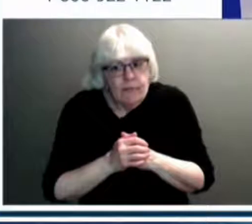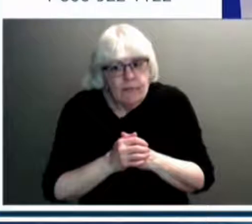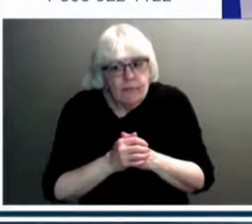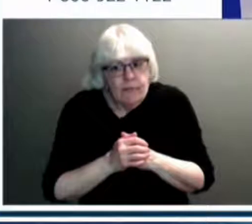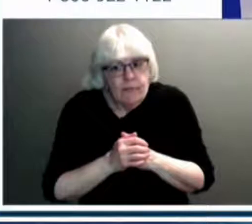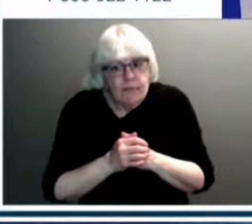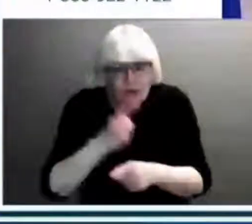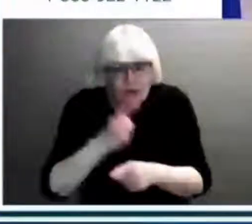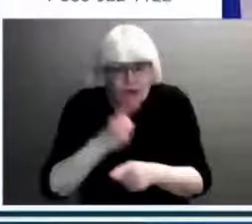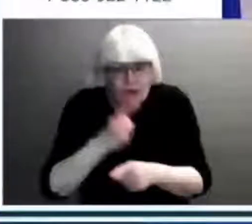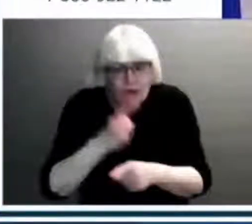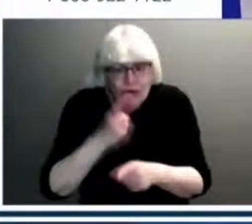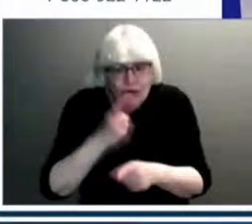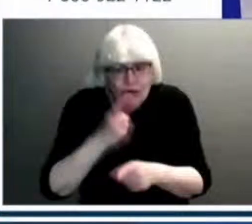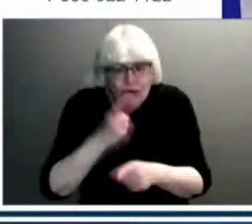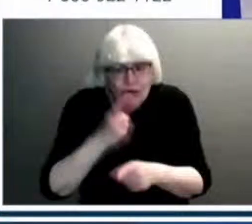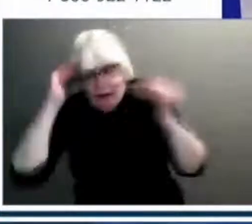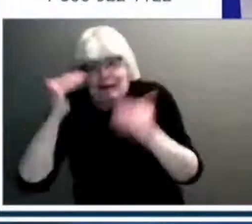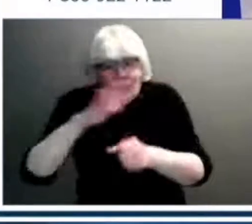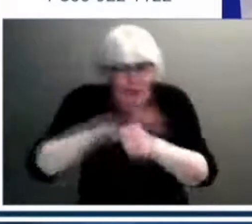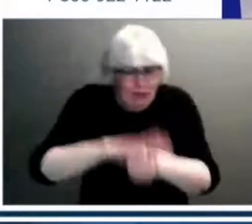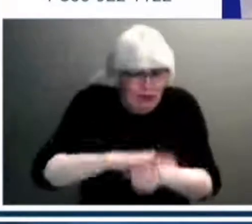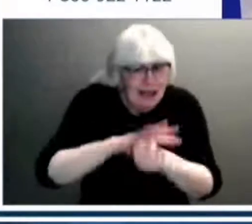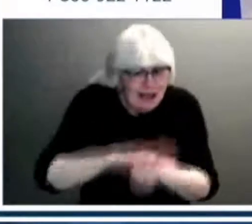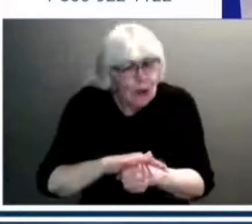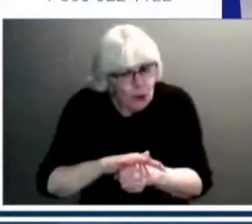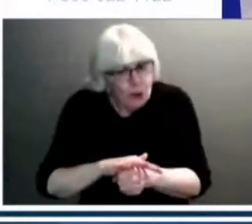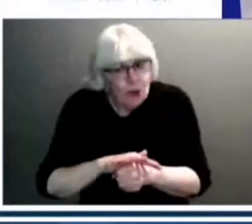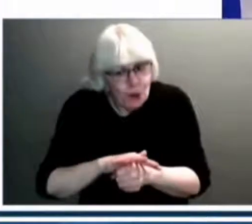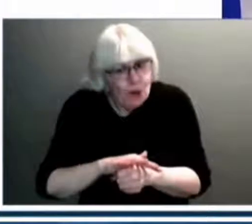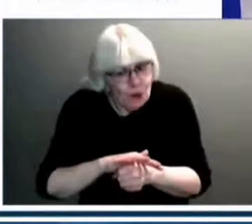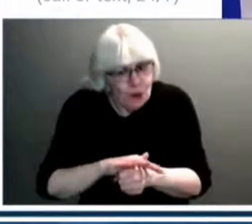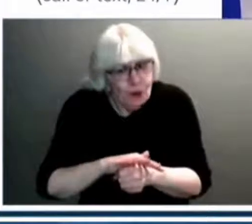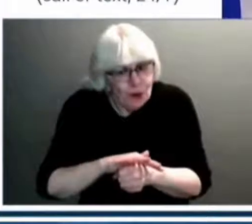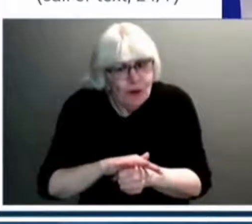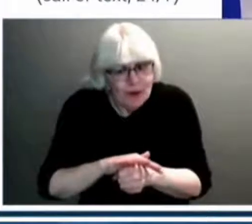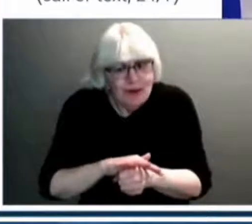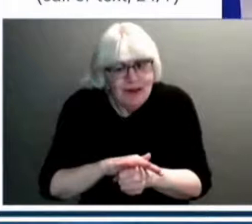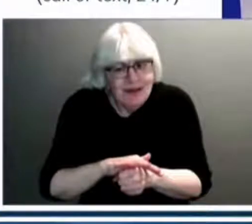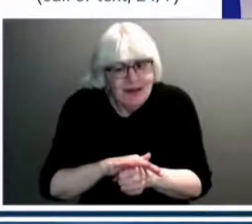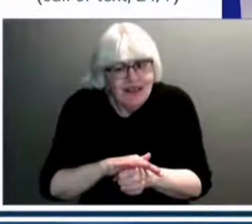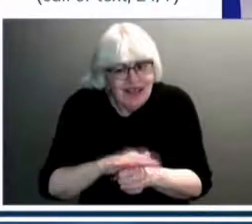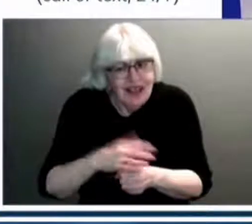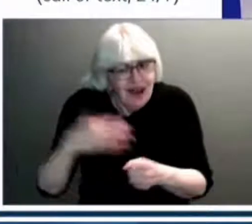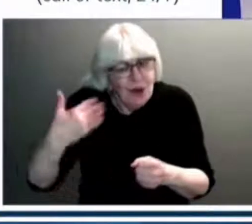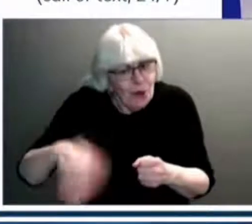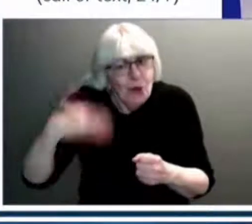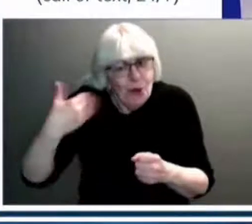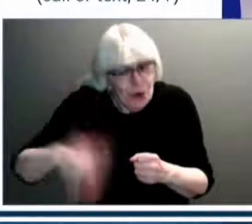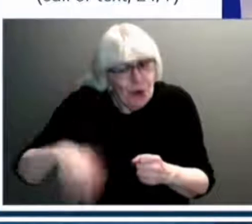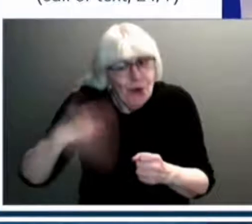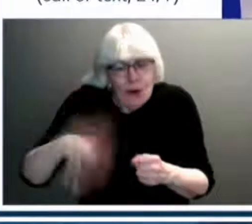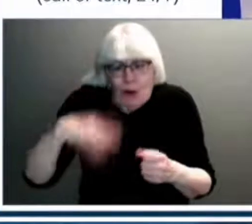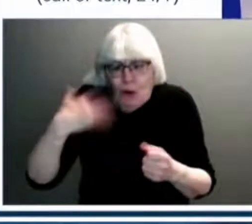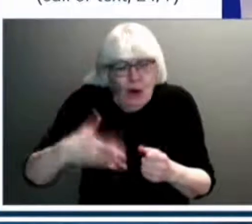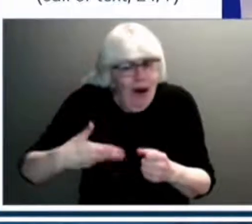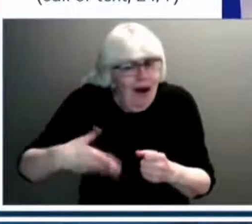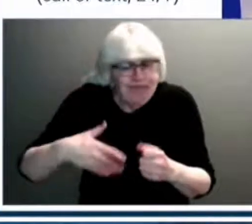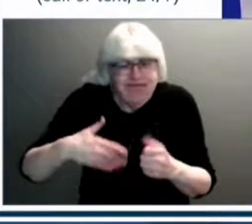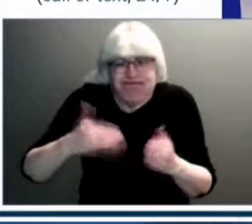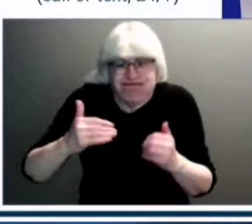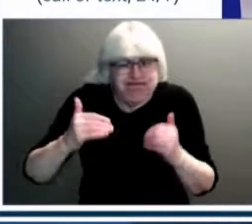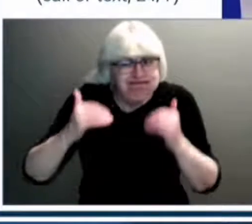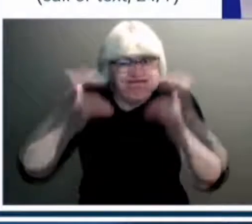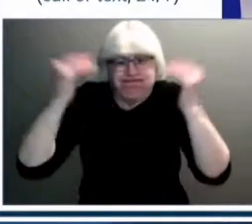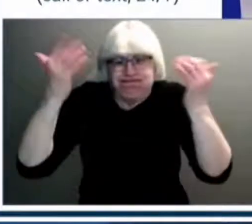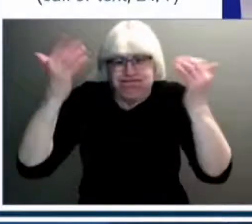is as high or higher than it's ever been. So you're absolutely right on that point. These are types of discussions that we're constantly